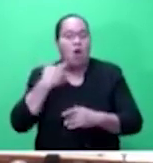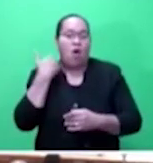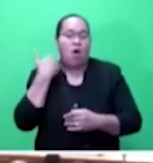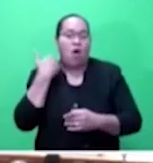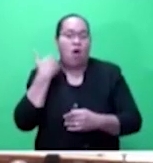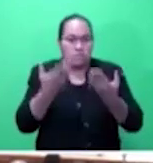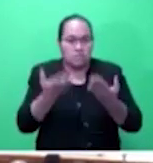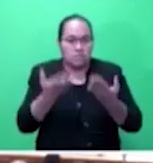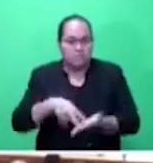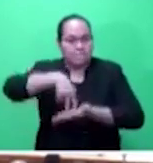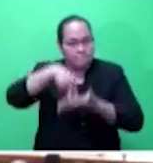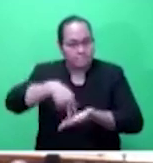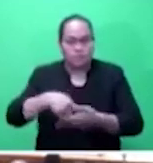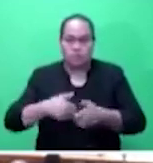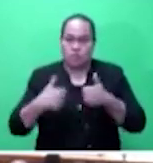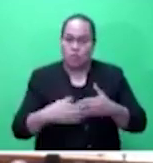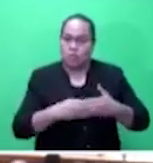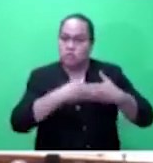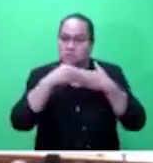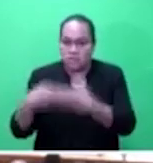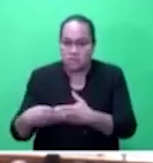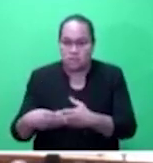and decisive leadership, guided by a